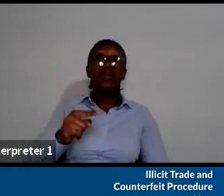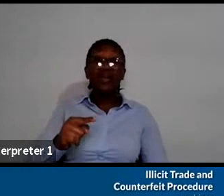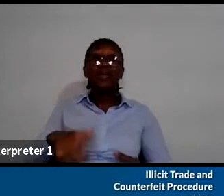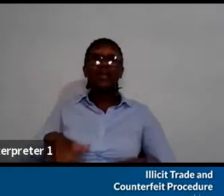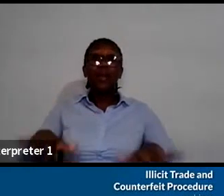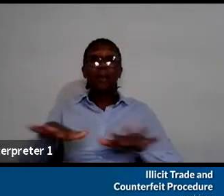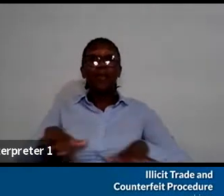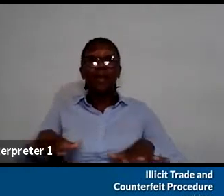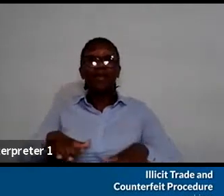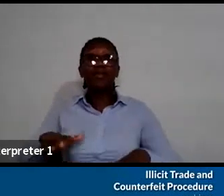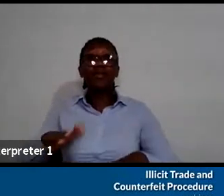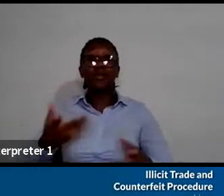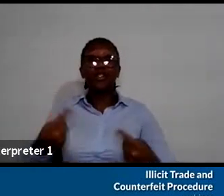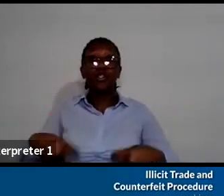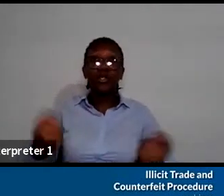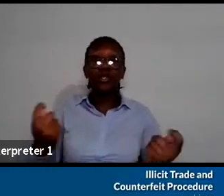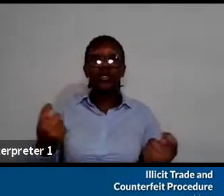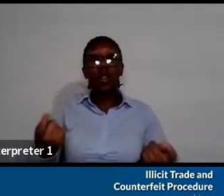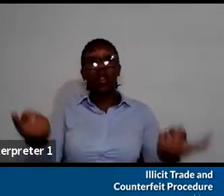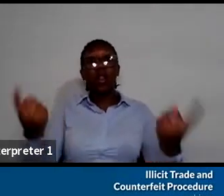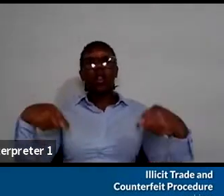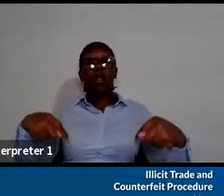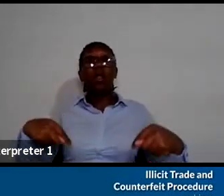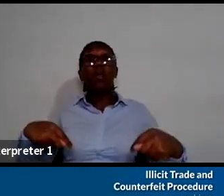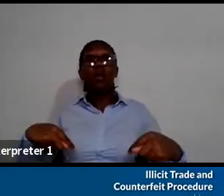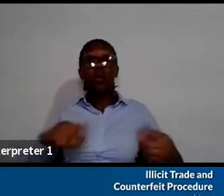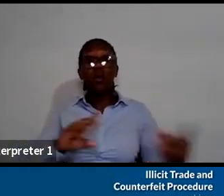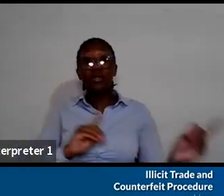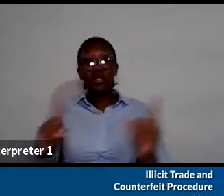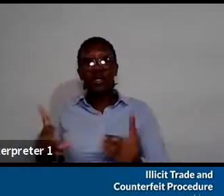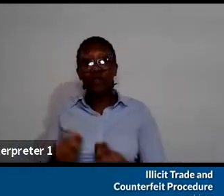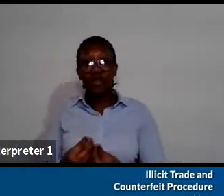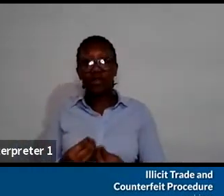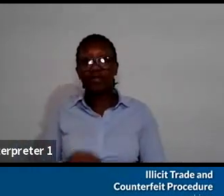country? Mr. Motley, the floor is yours.